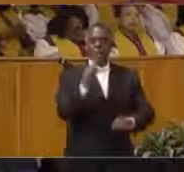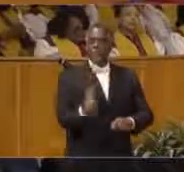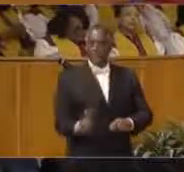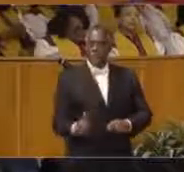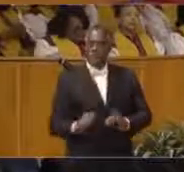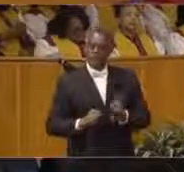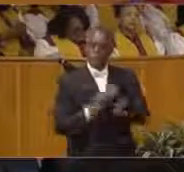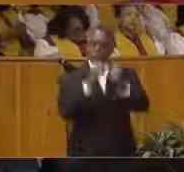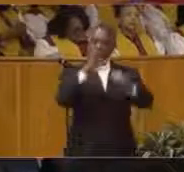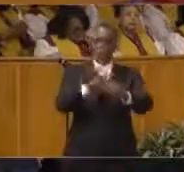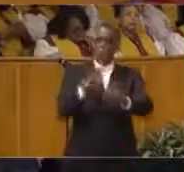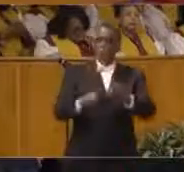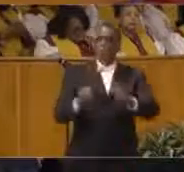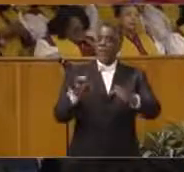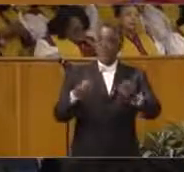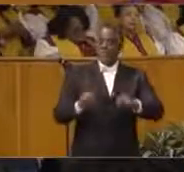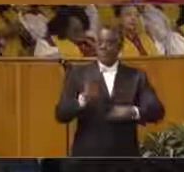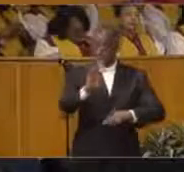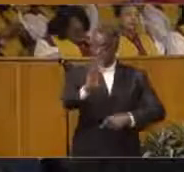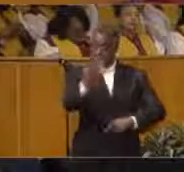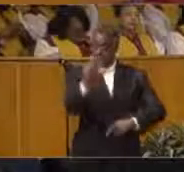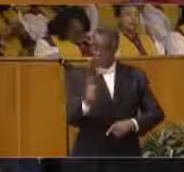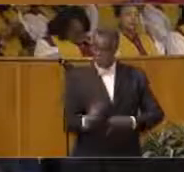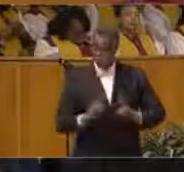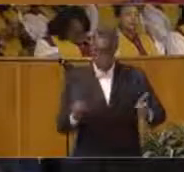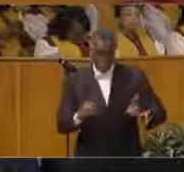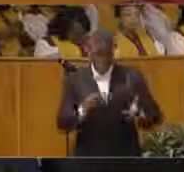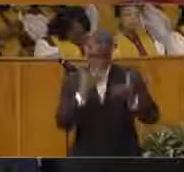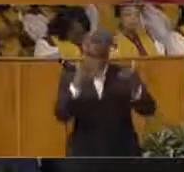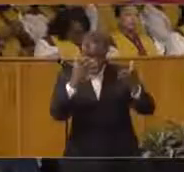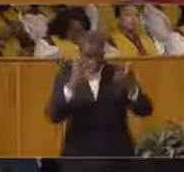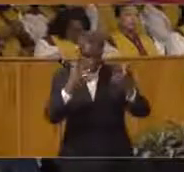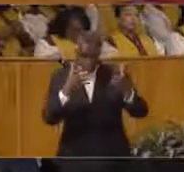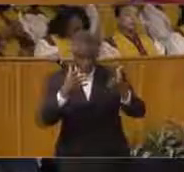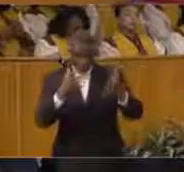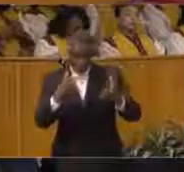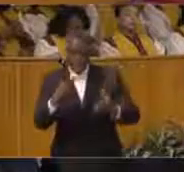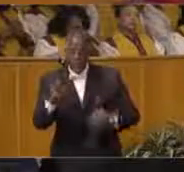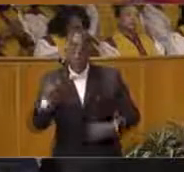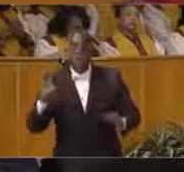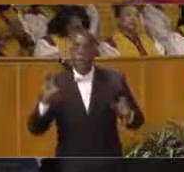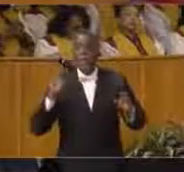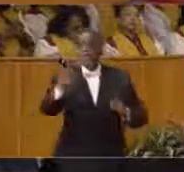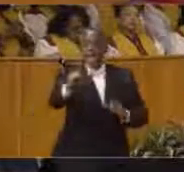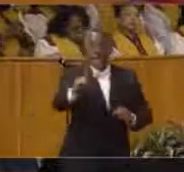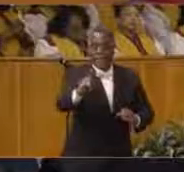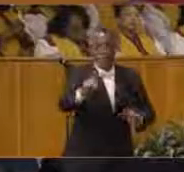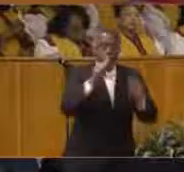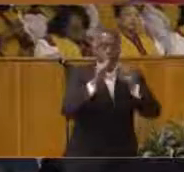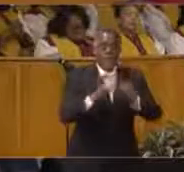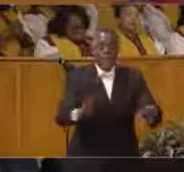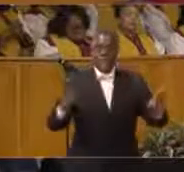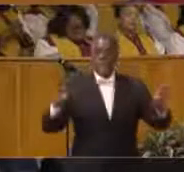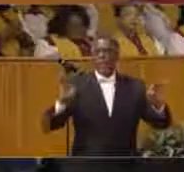the church. What happens to your tithe? Here it comes. You ready to shout? It comes back to you.